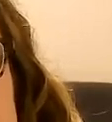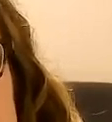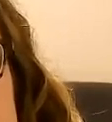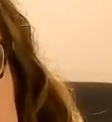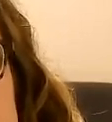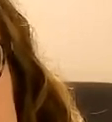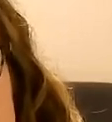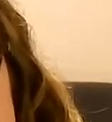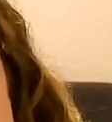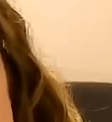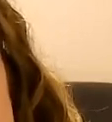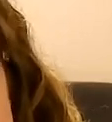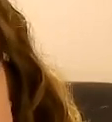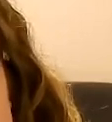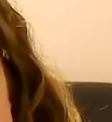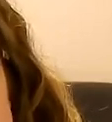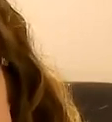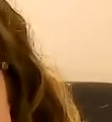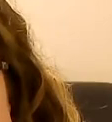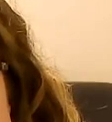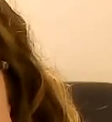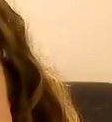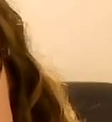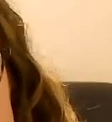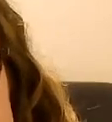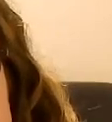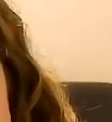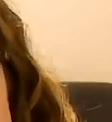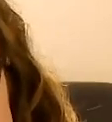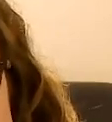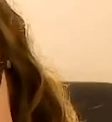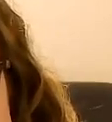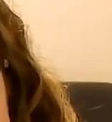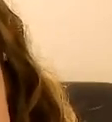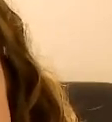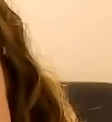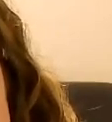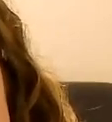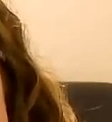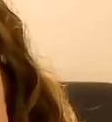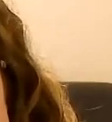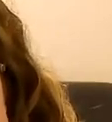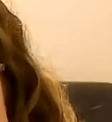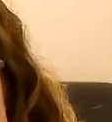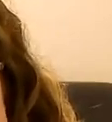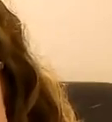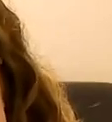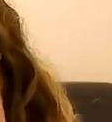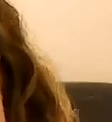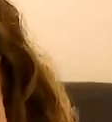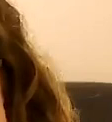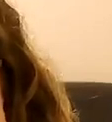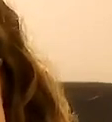physical and psychosocial health and well-being of my patient in the several months he has been